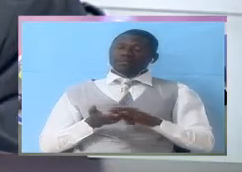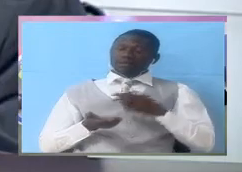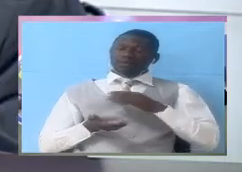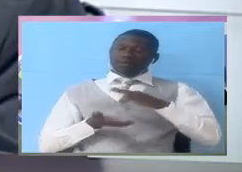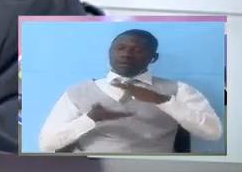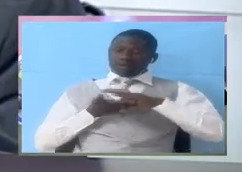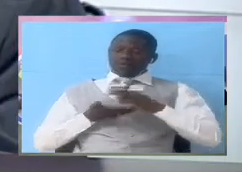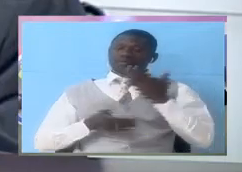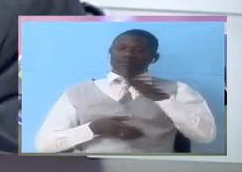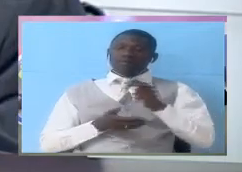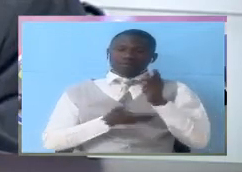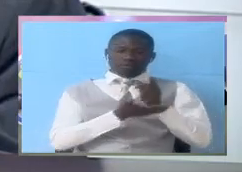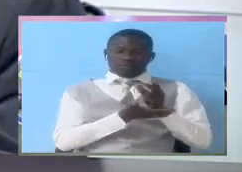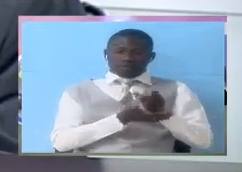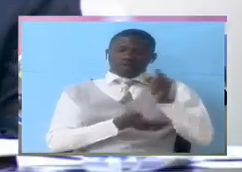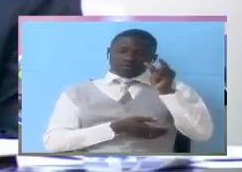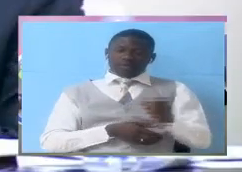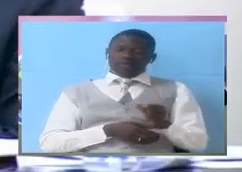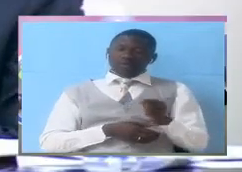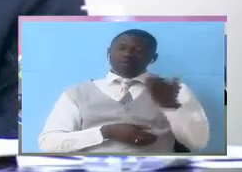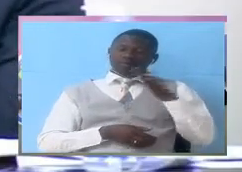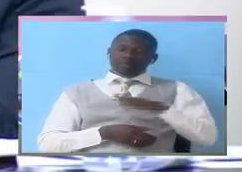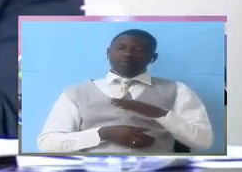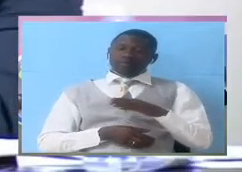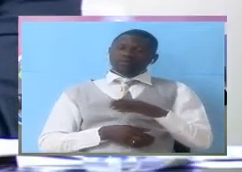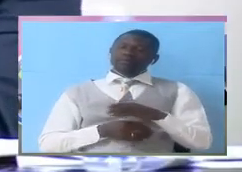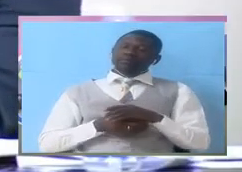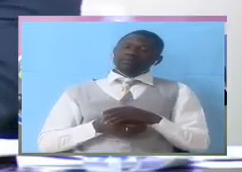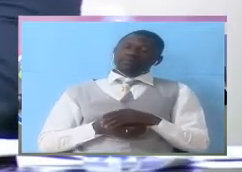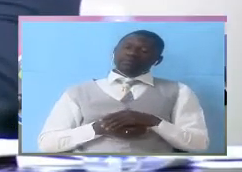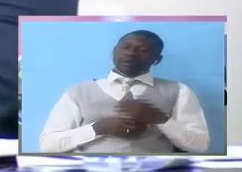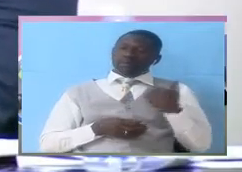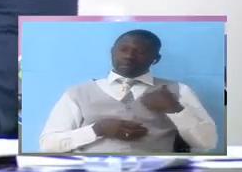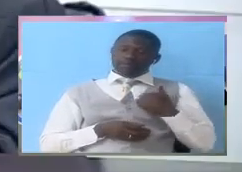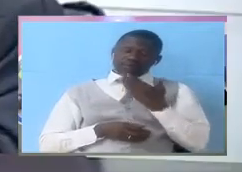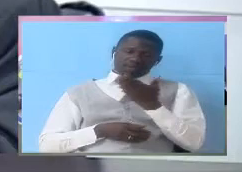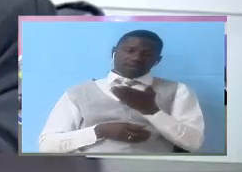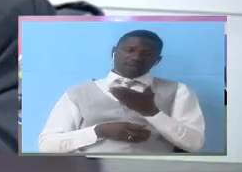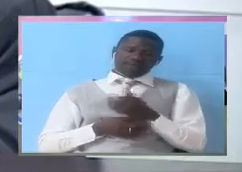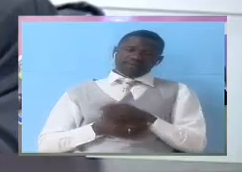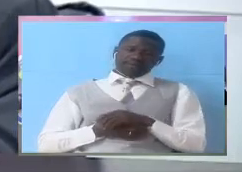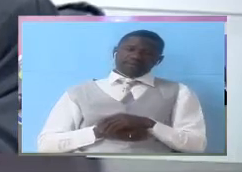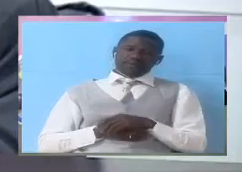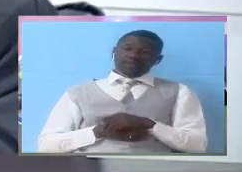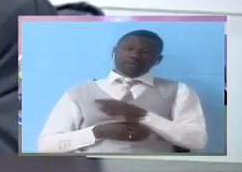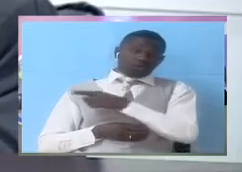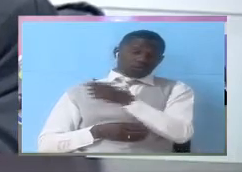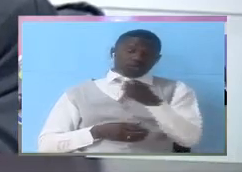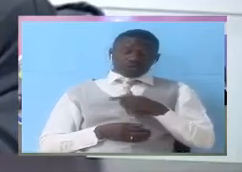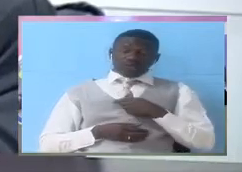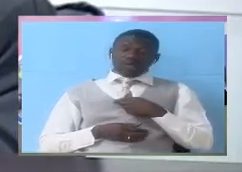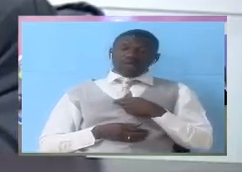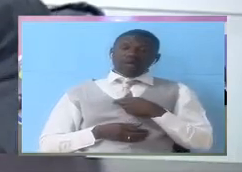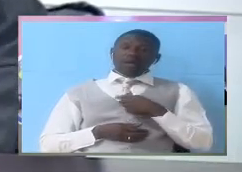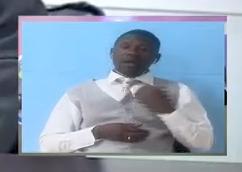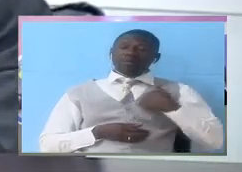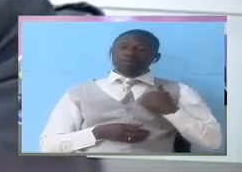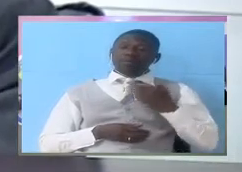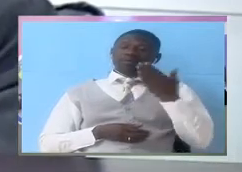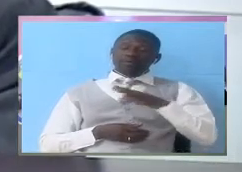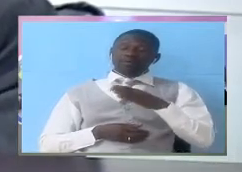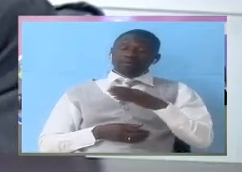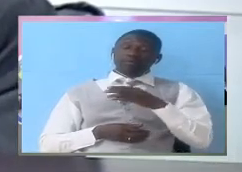joxé seen sédé. Those who are the state house representatives in the panel. Ñoo ñi nga xamné ñoo téwalon state house